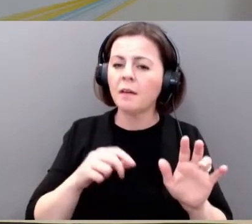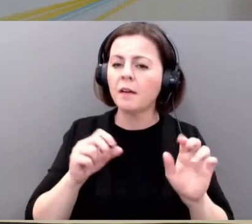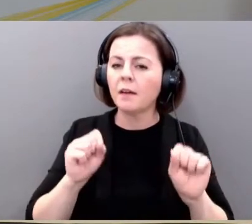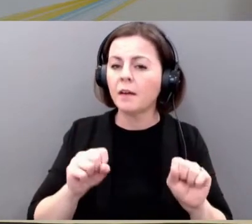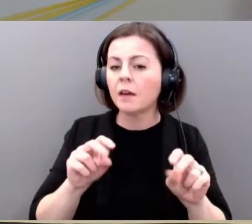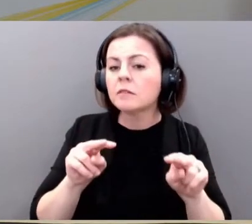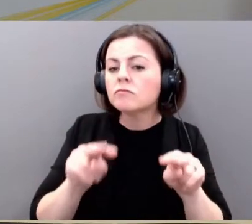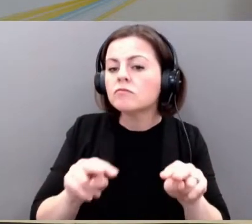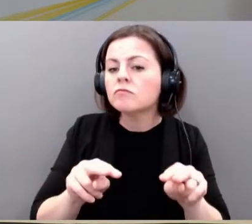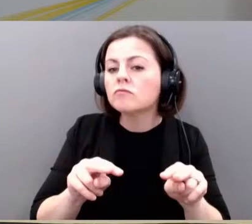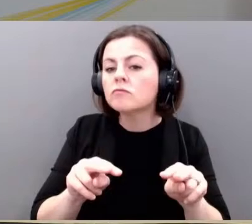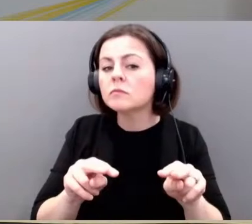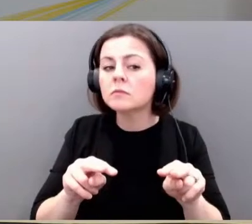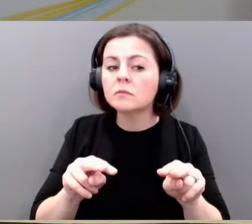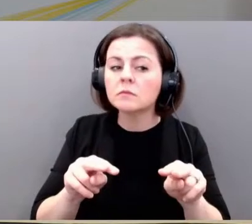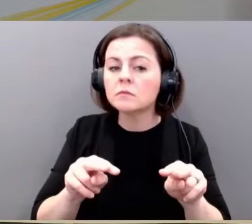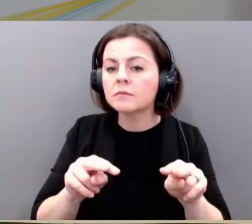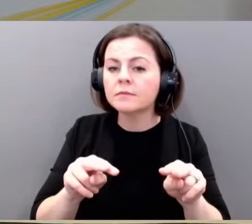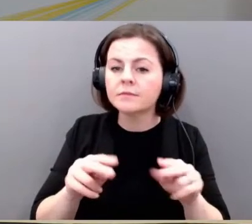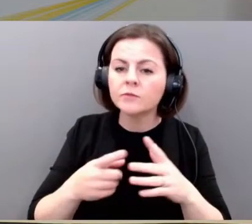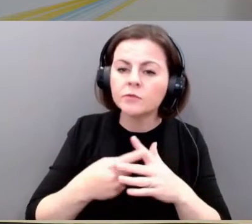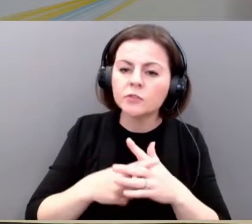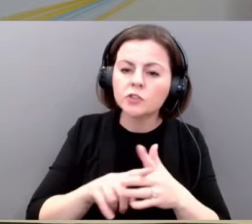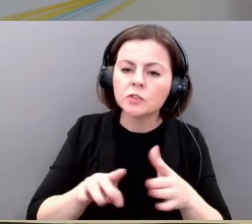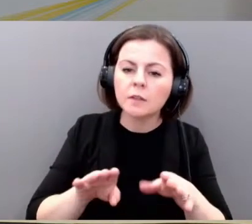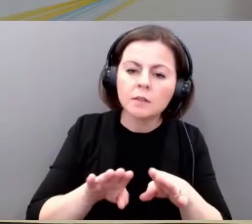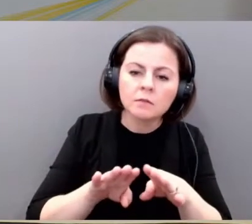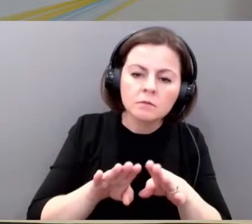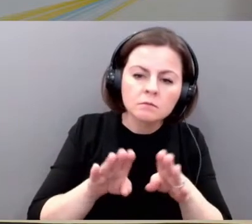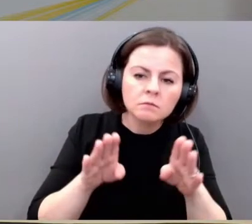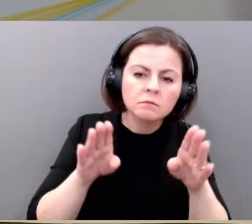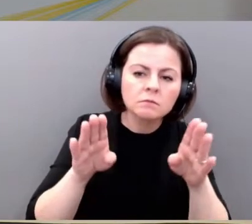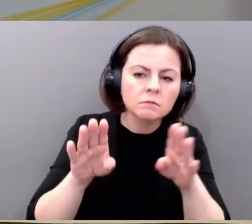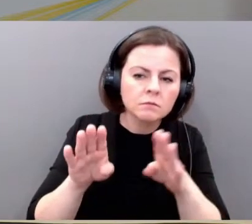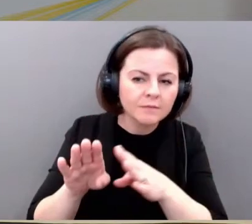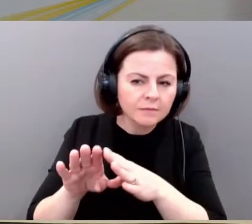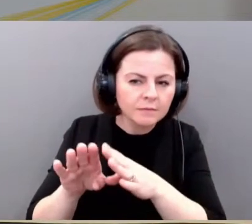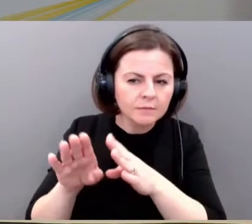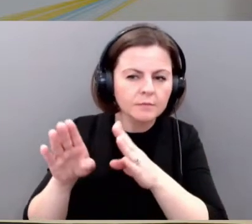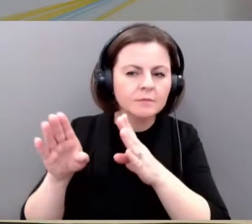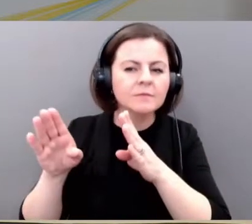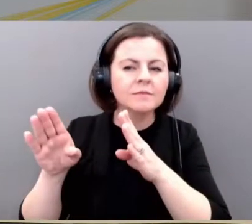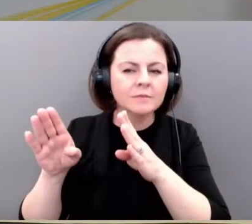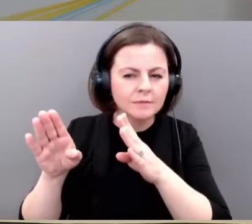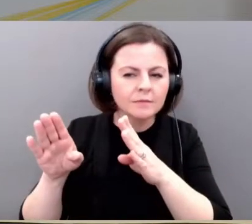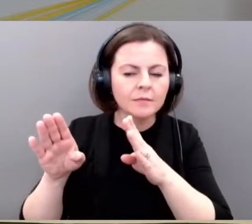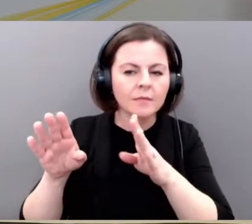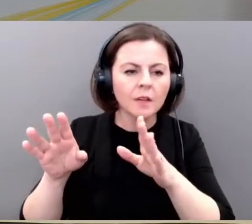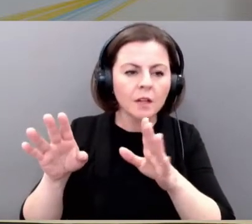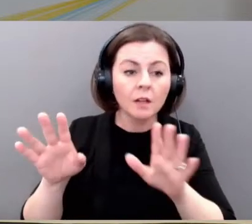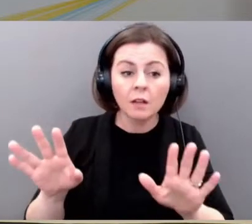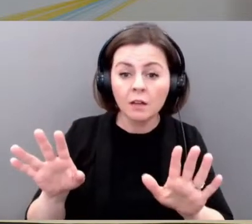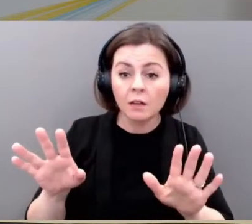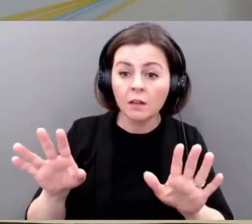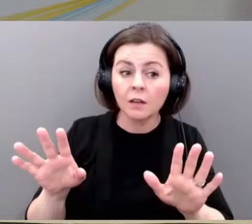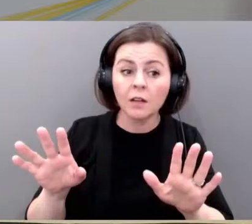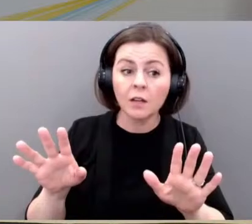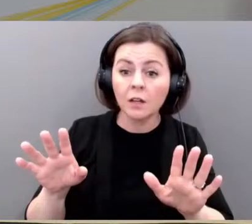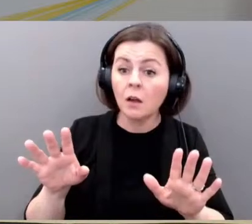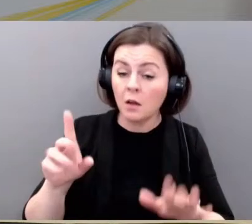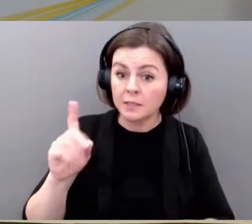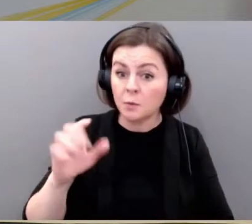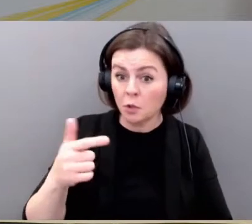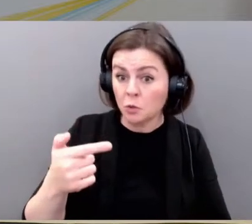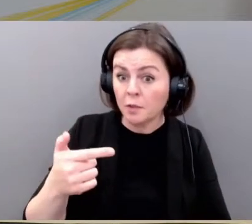would start easing up the circuit breaker measures, not only if it's the 21st, but even if we